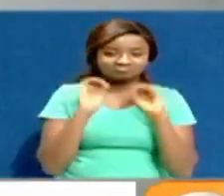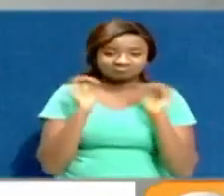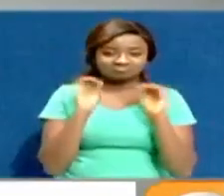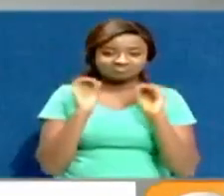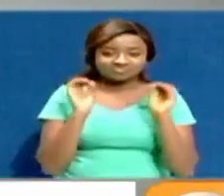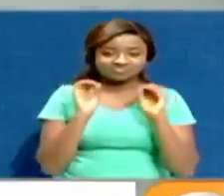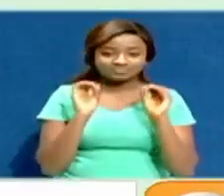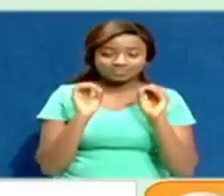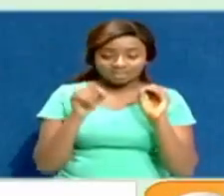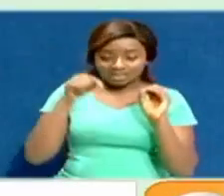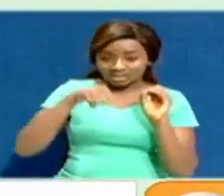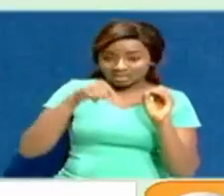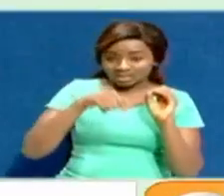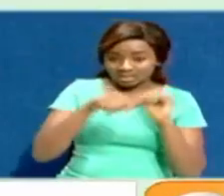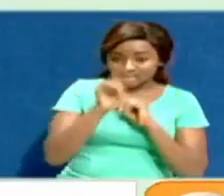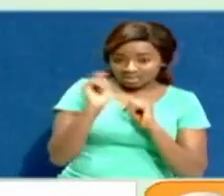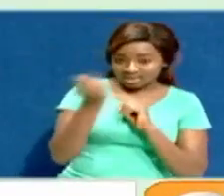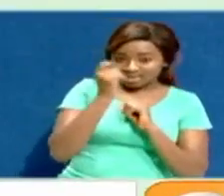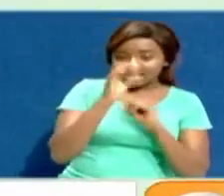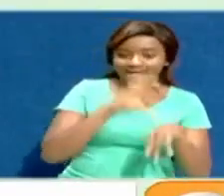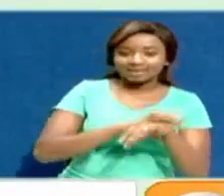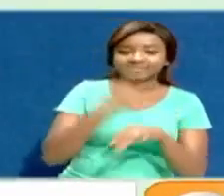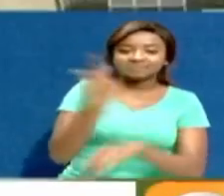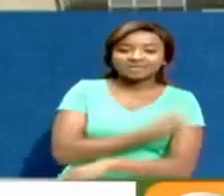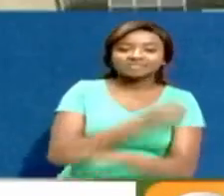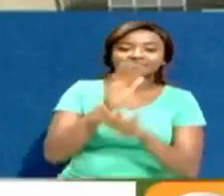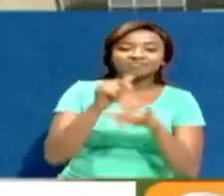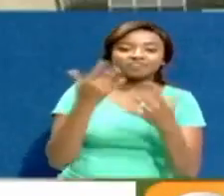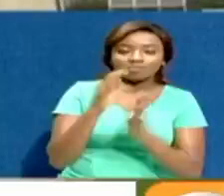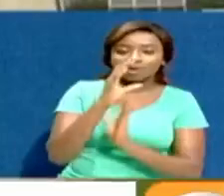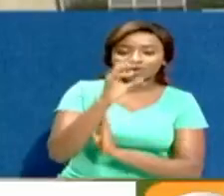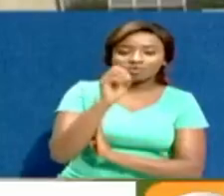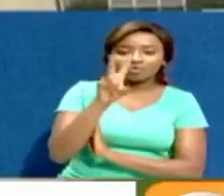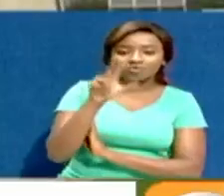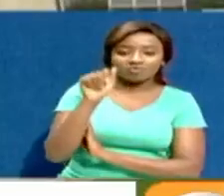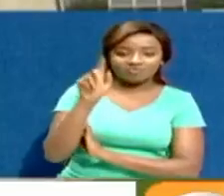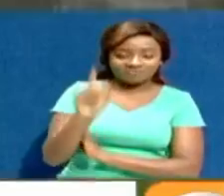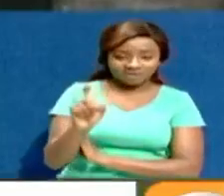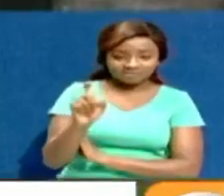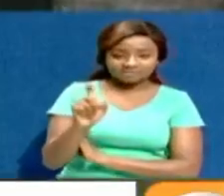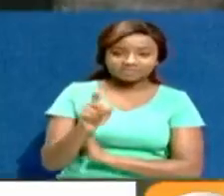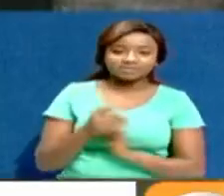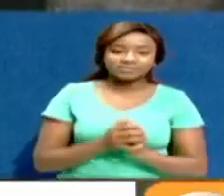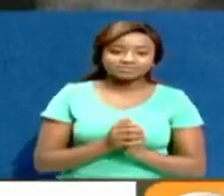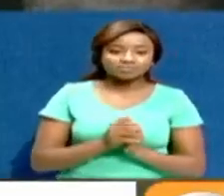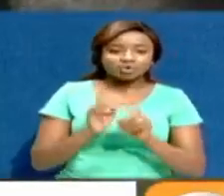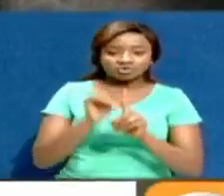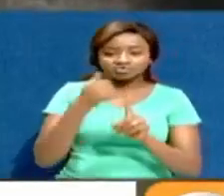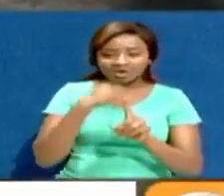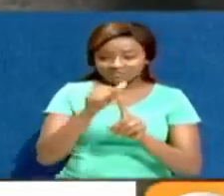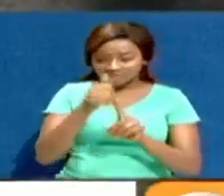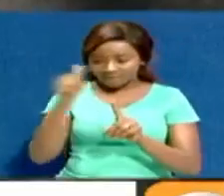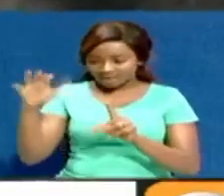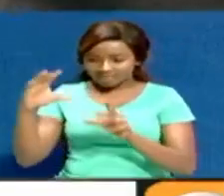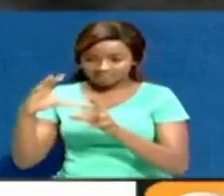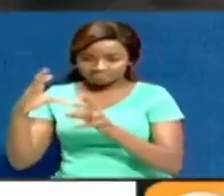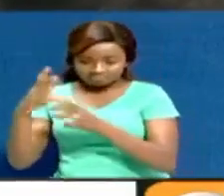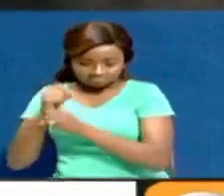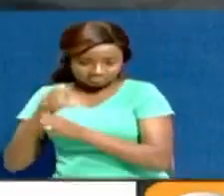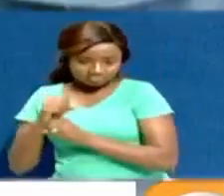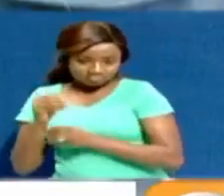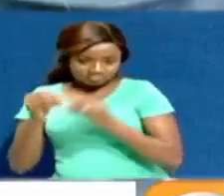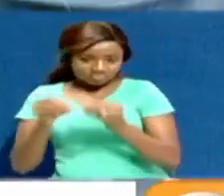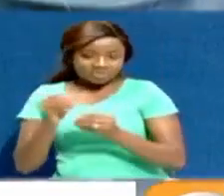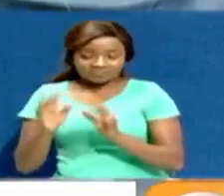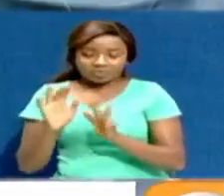Kenya has acquired from the COVAX facility are expected to be a mix of AstraZeneca, Pfizer and Johnson & Johnson. The arrival is